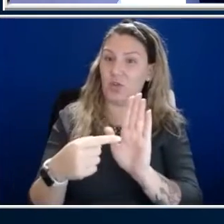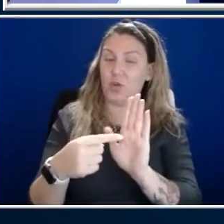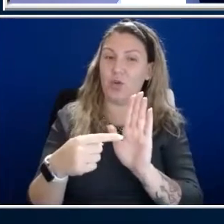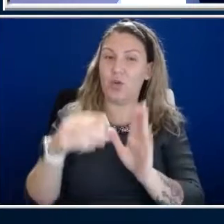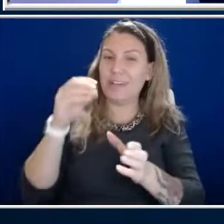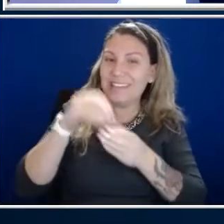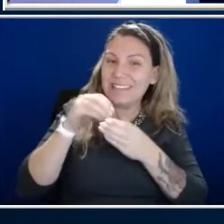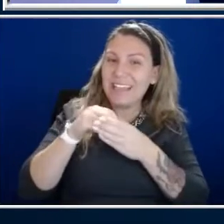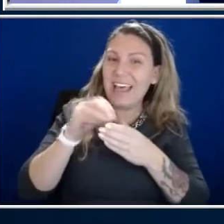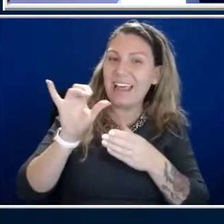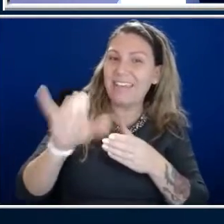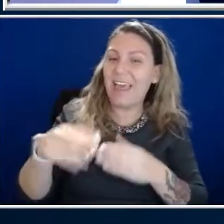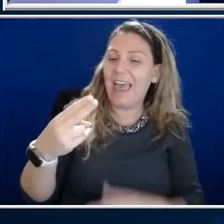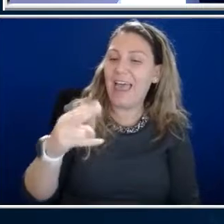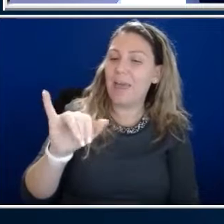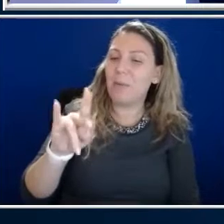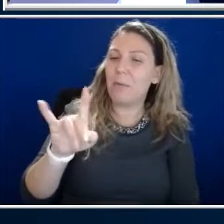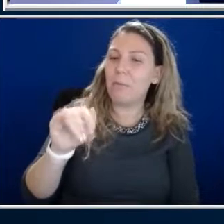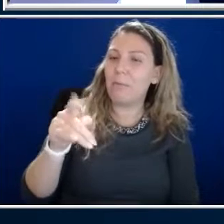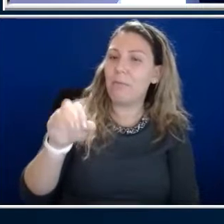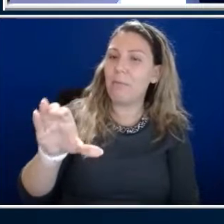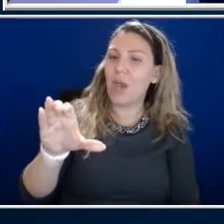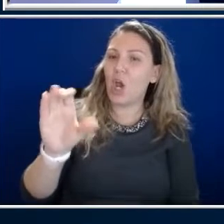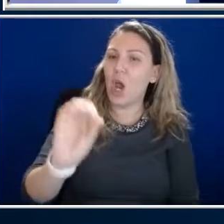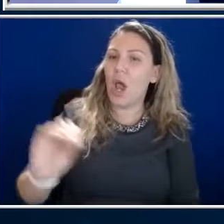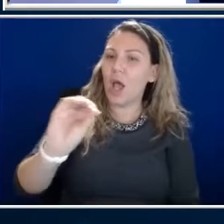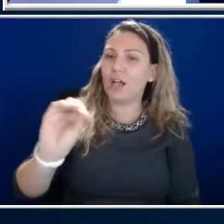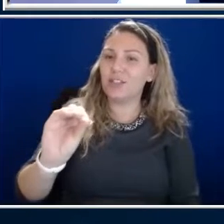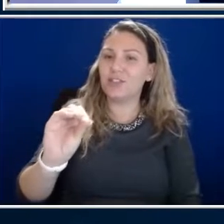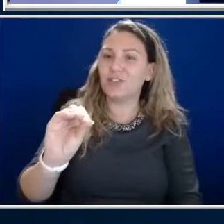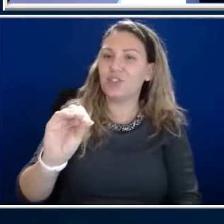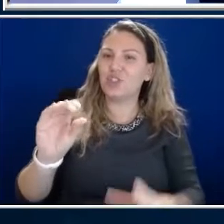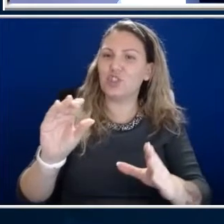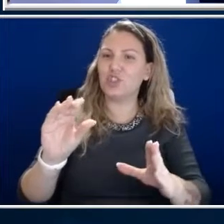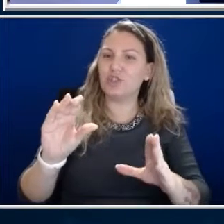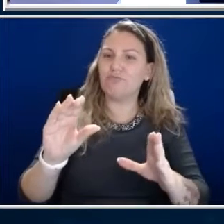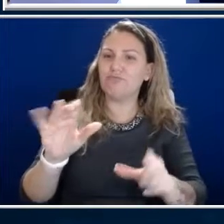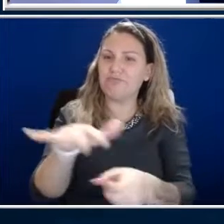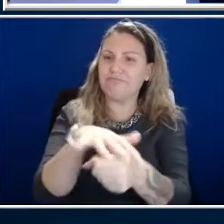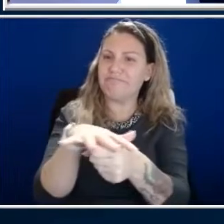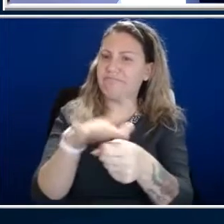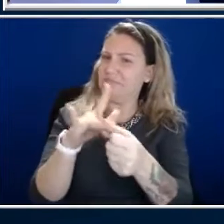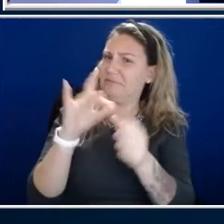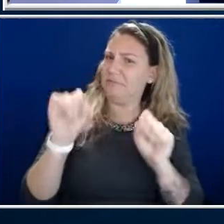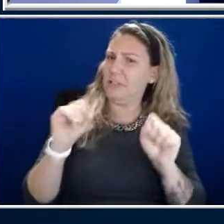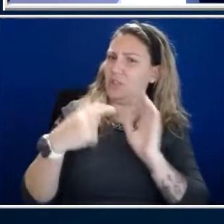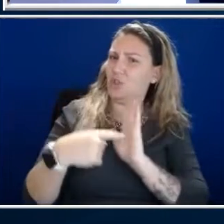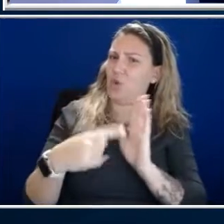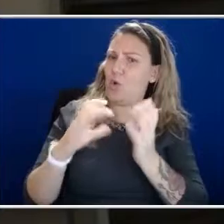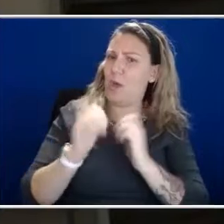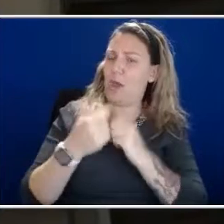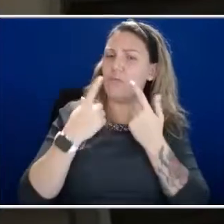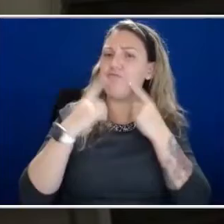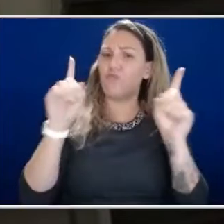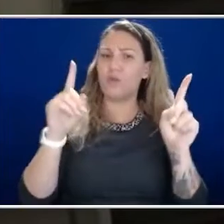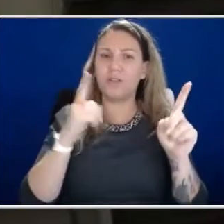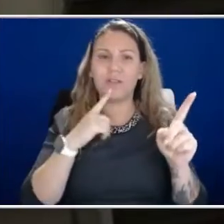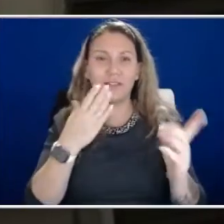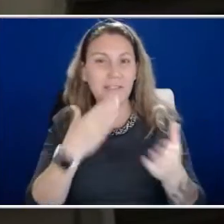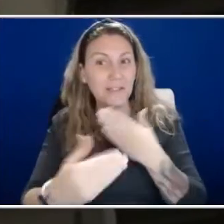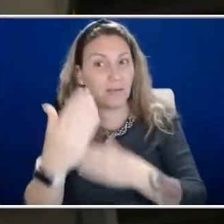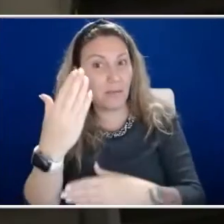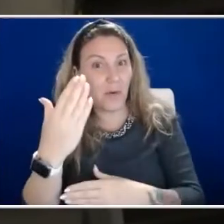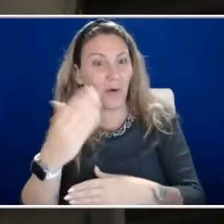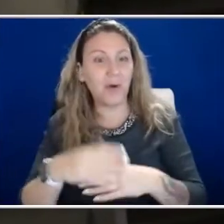So let's go live with Dr. Orr and Alexis Del Cid, who can show us kind of how this all works. Good morning to both of you. Good morning.